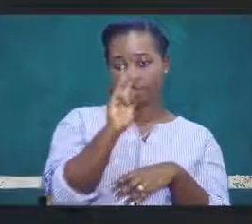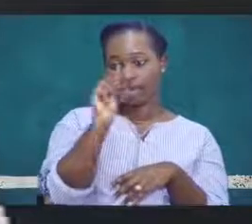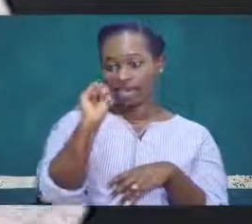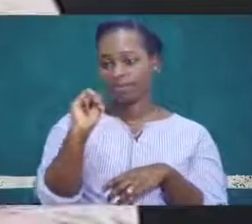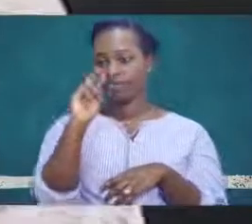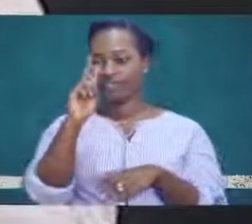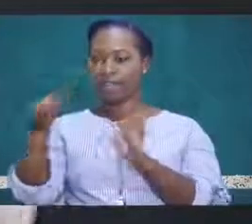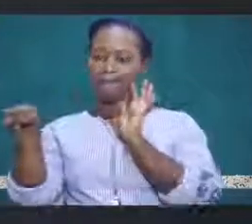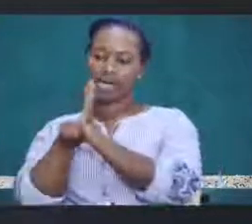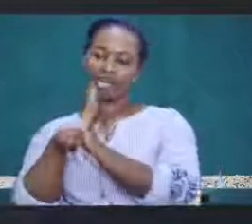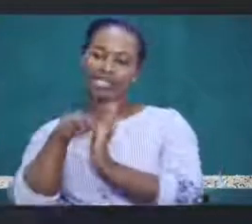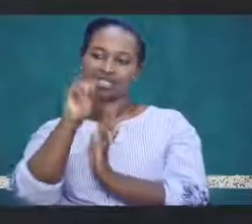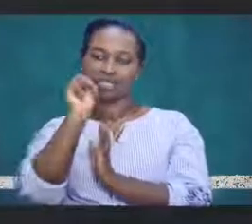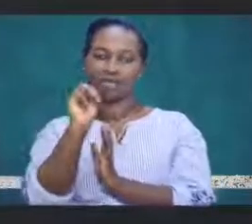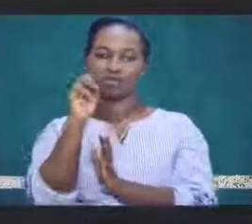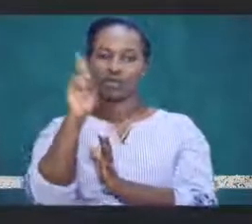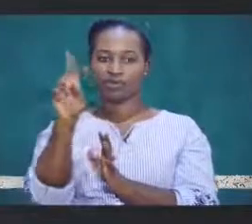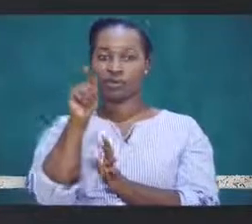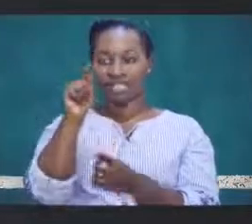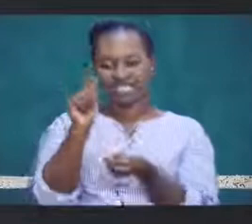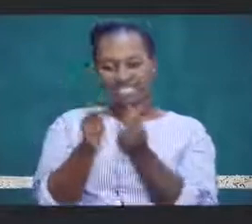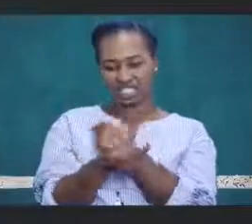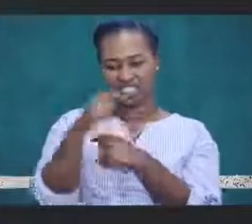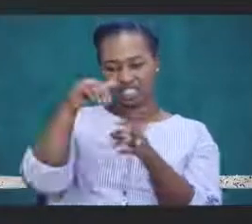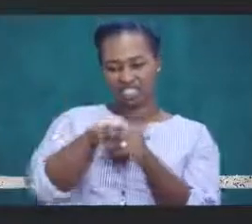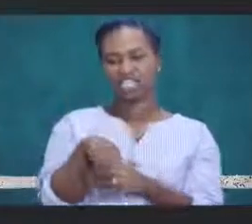mu. So that is change in momentum.